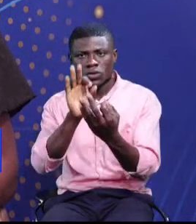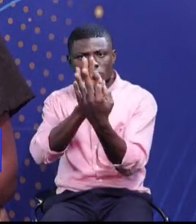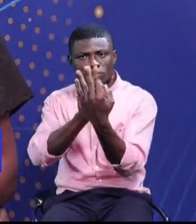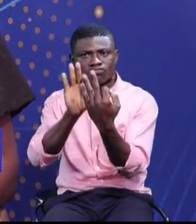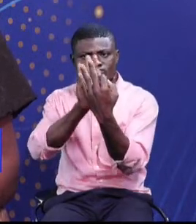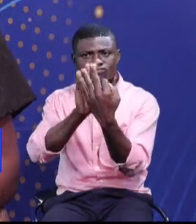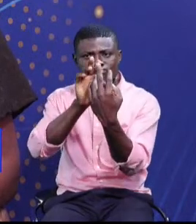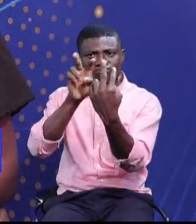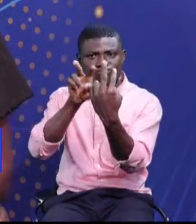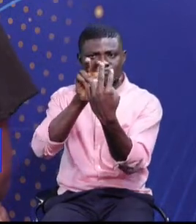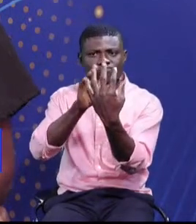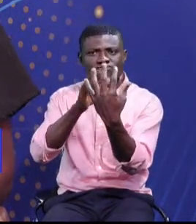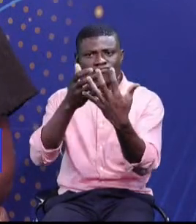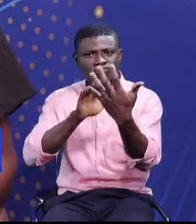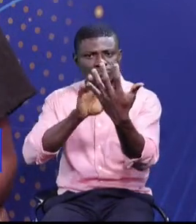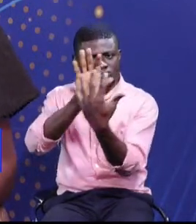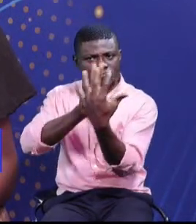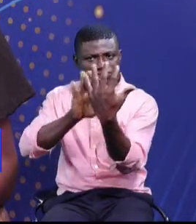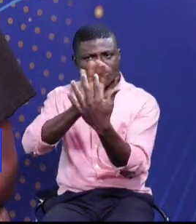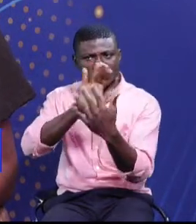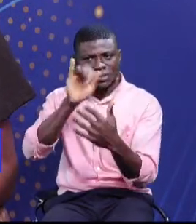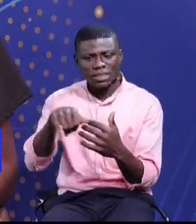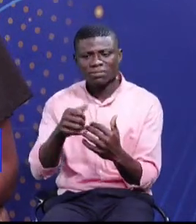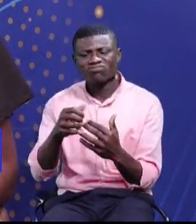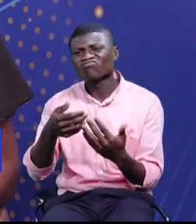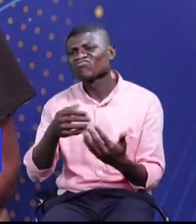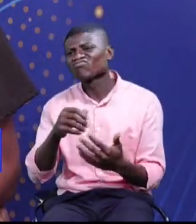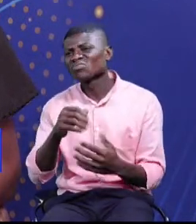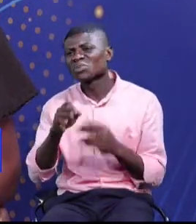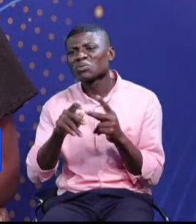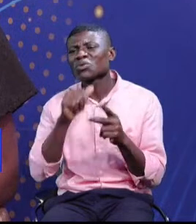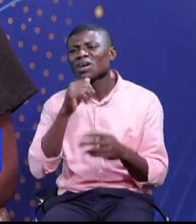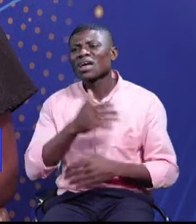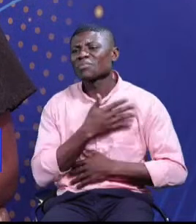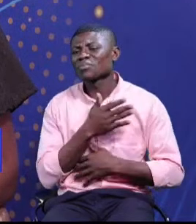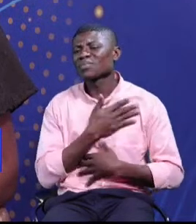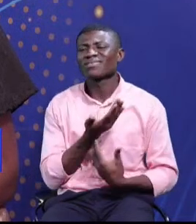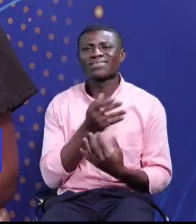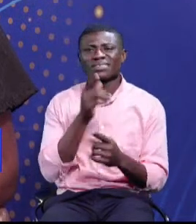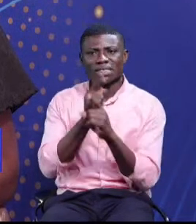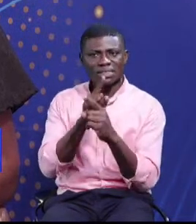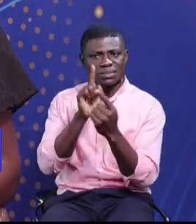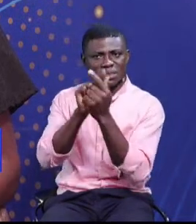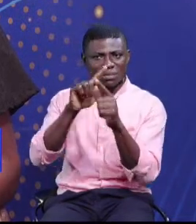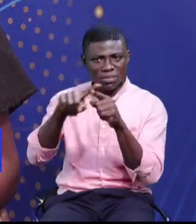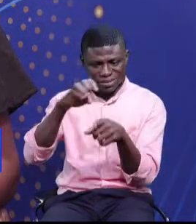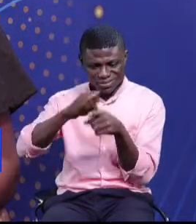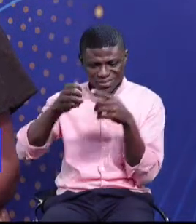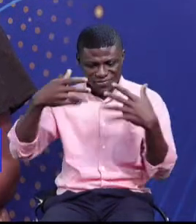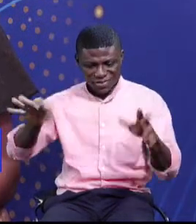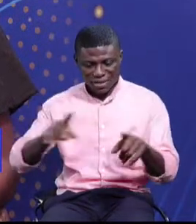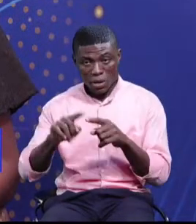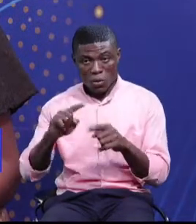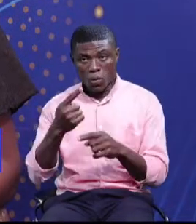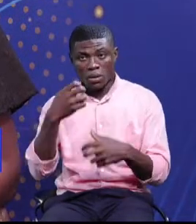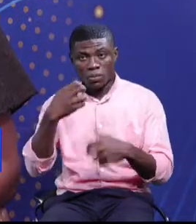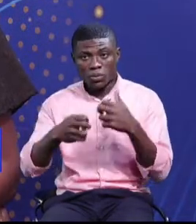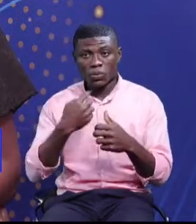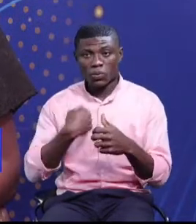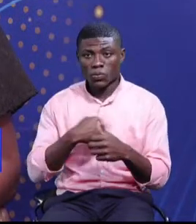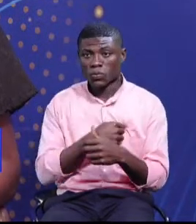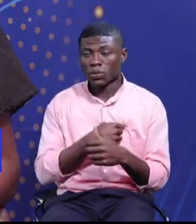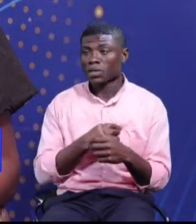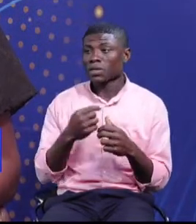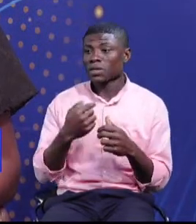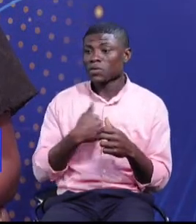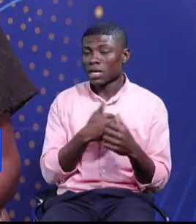face-to-face. I want to see you, that thing. And that slows and frustrates a lot of people as well. And I think one of the biggest challenges that we